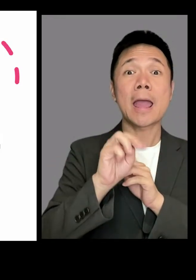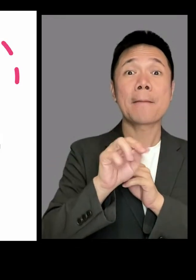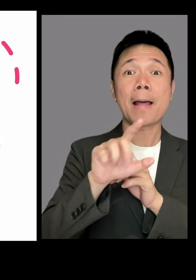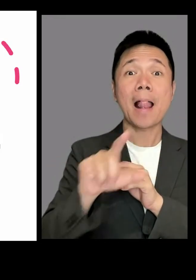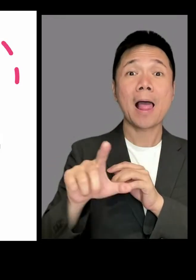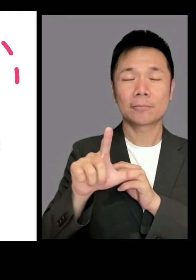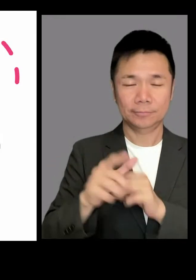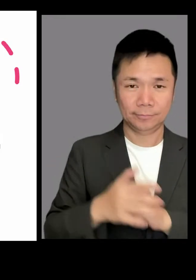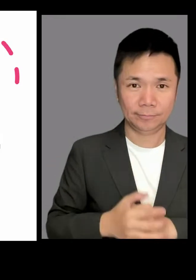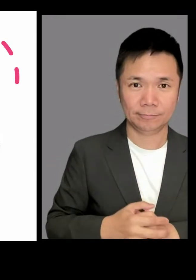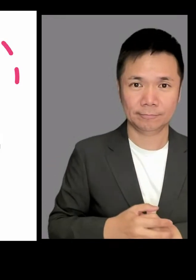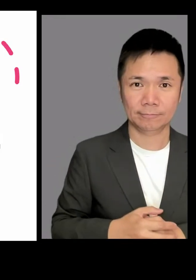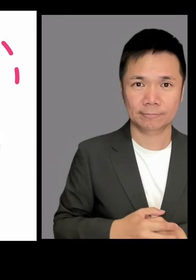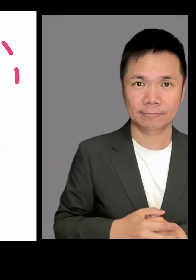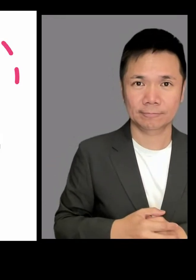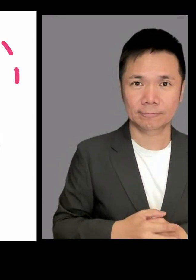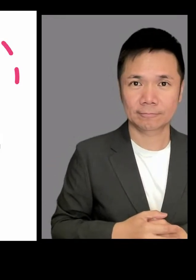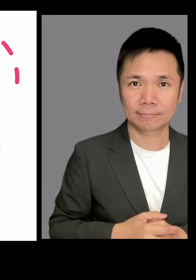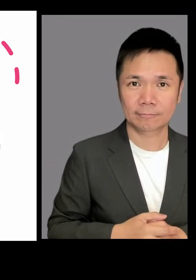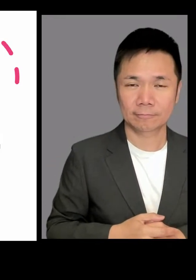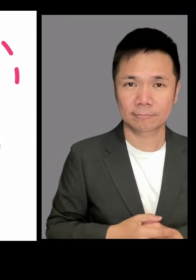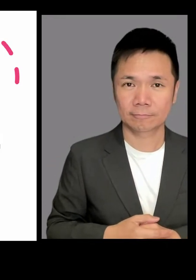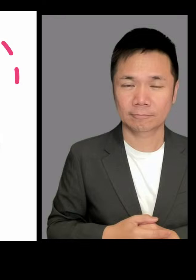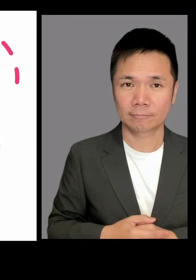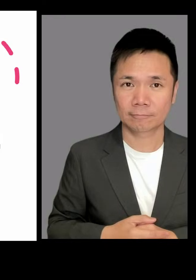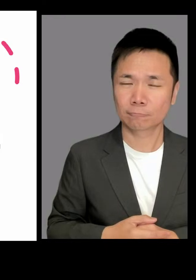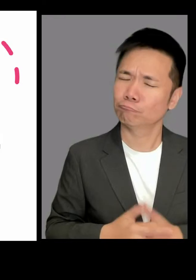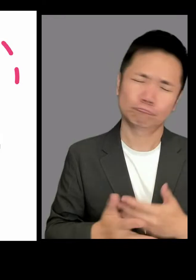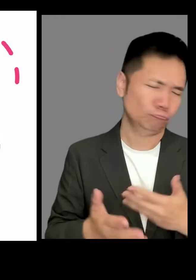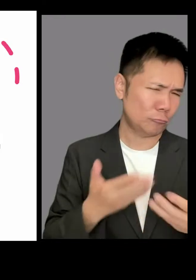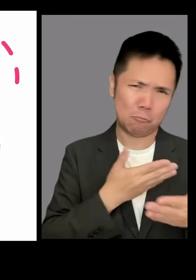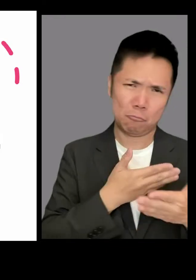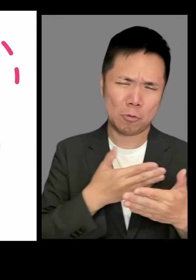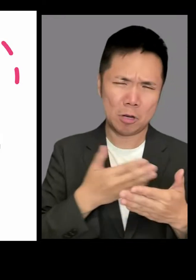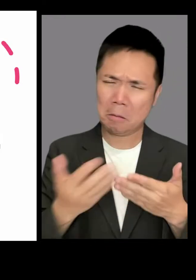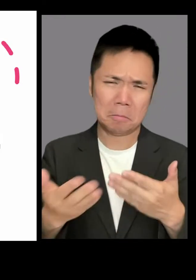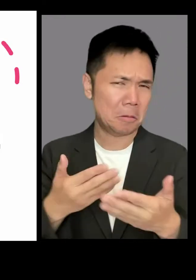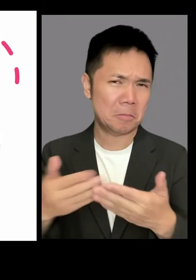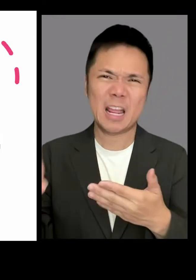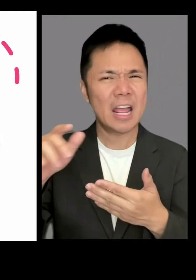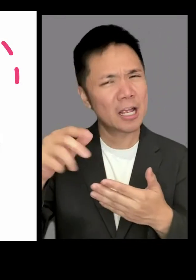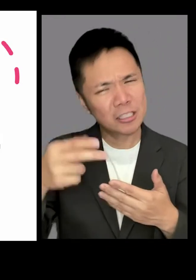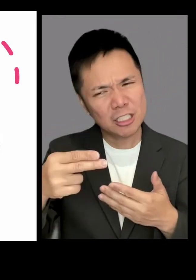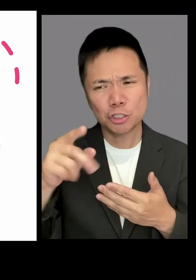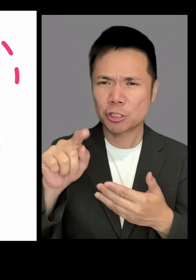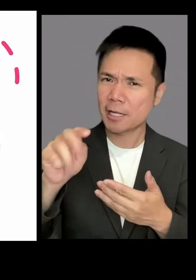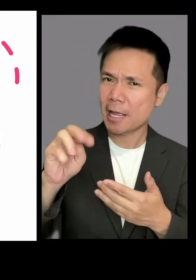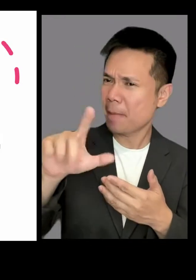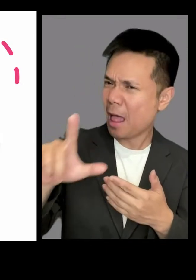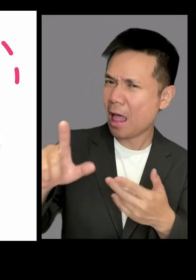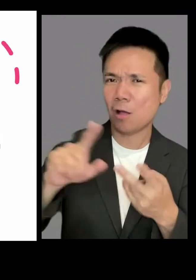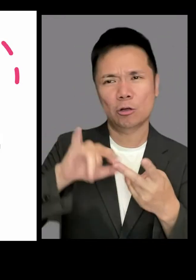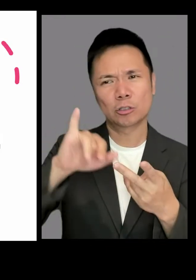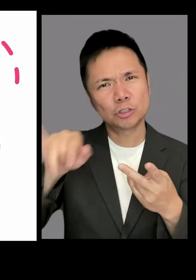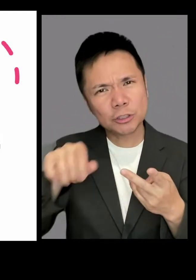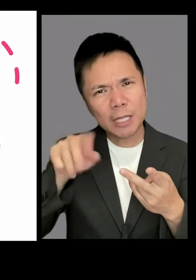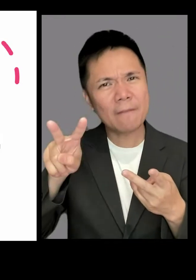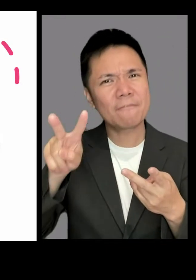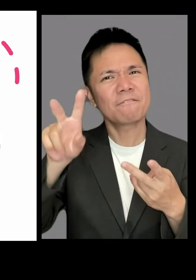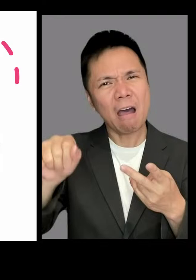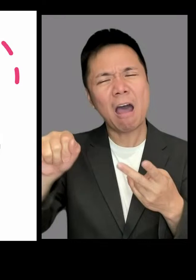no matter which language it's written in. And then, CSS is compiled,